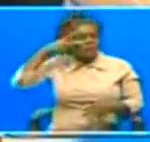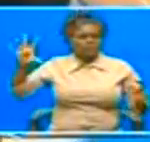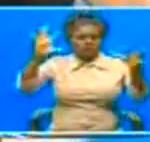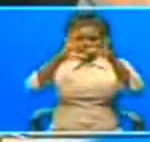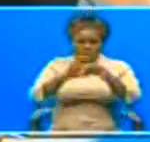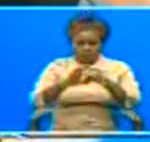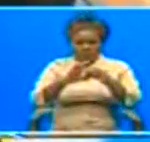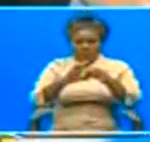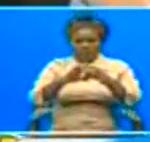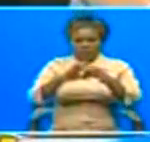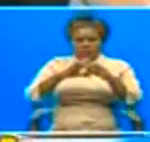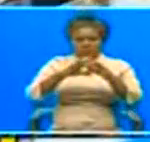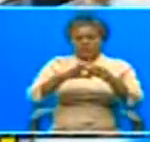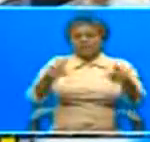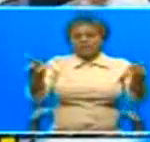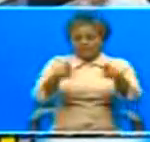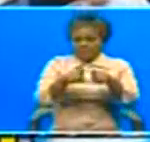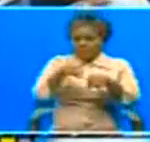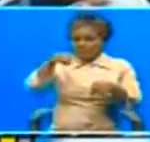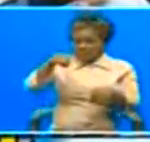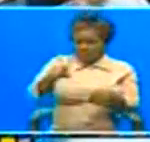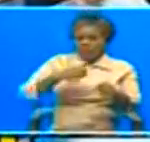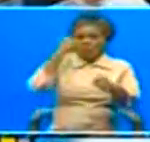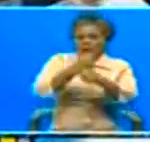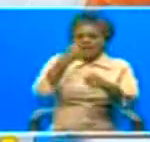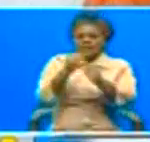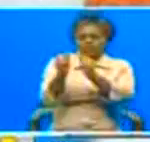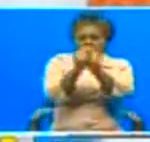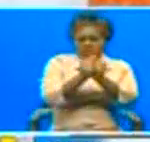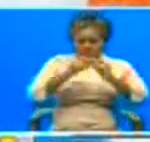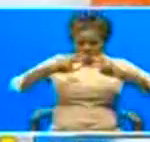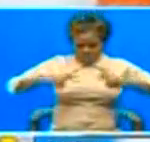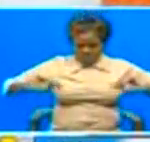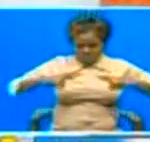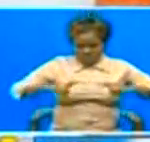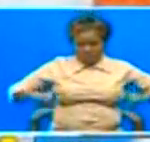in Somalia. Without giving details, Boronjo says Salim is cooperating with investigators.